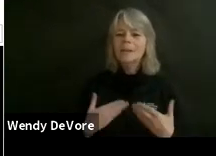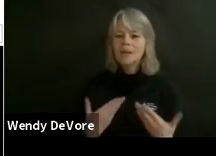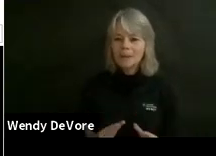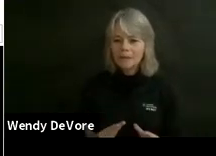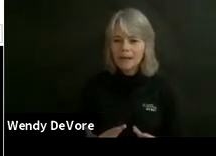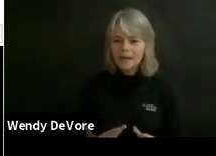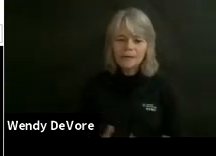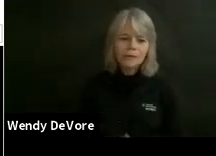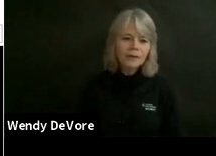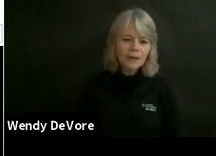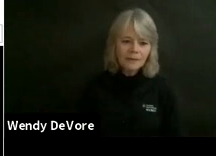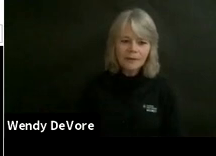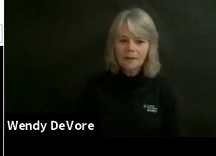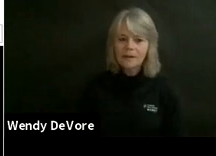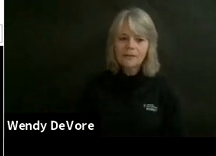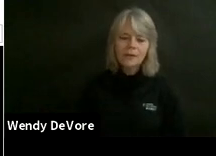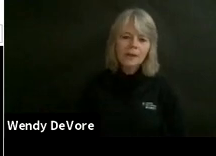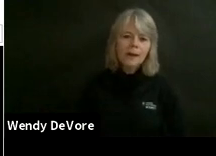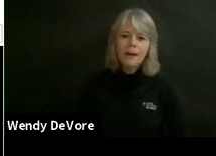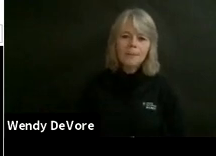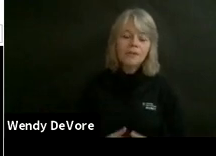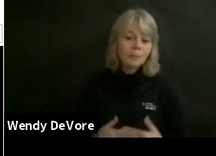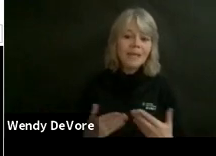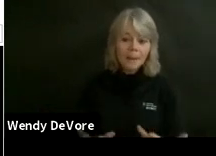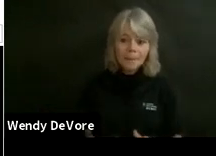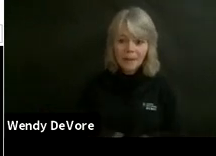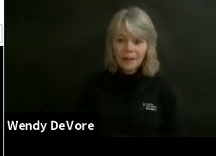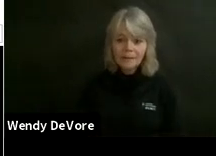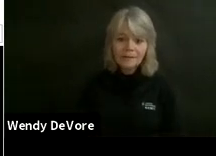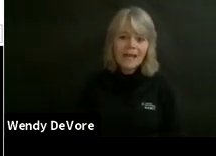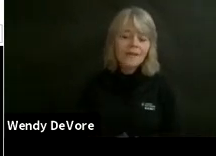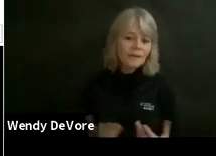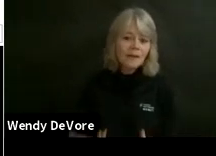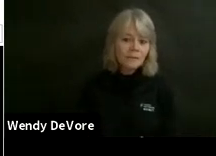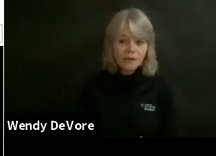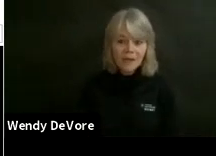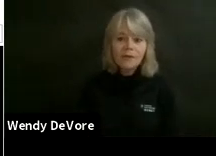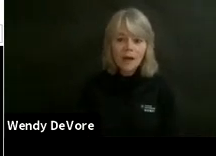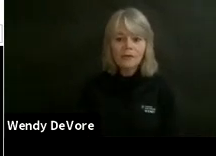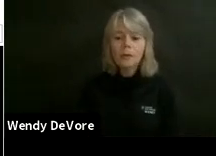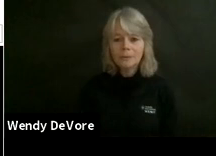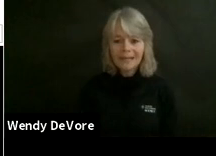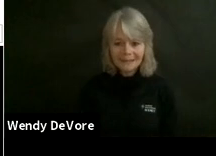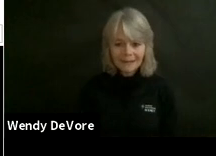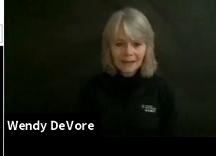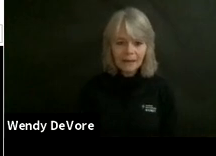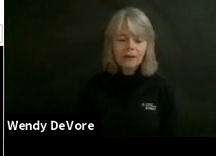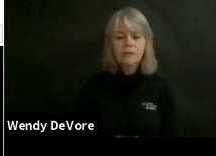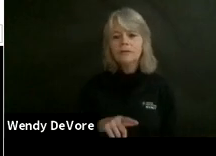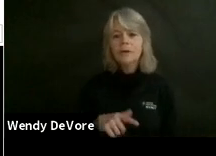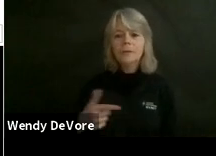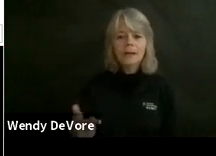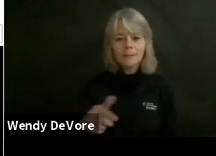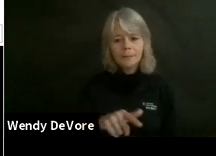And sometimes they don't feel confident enough to speak up and say that they they've lost what's being said.